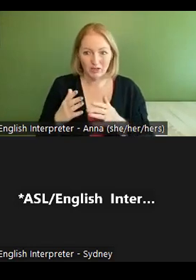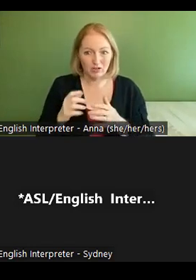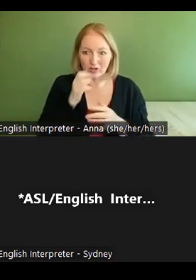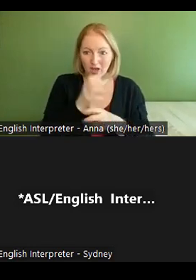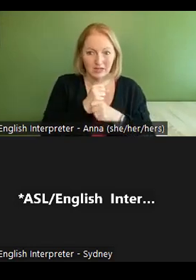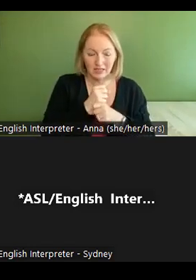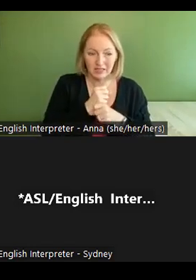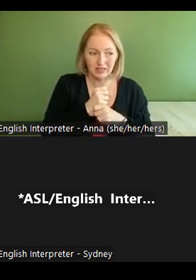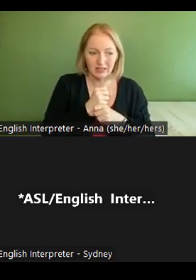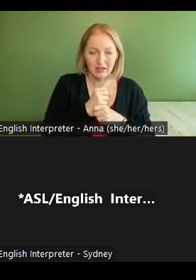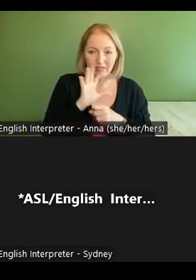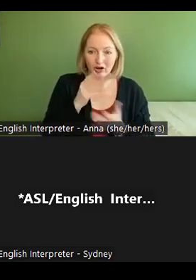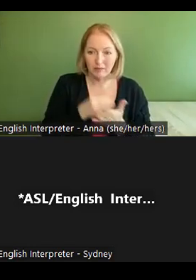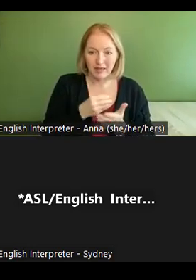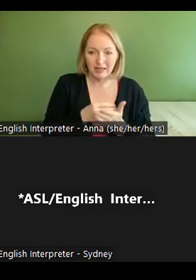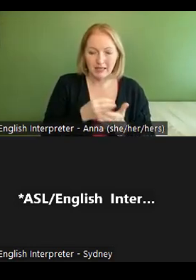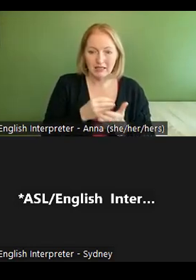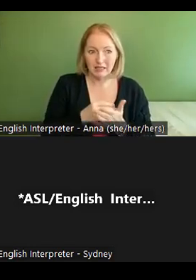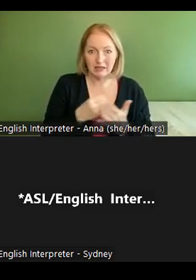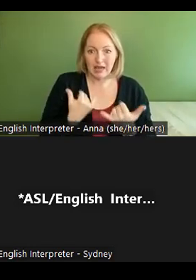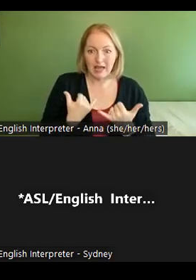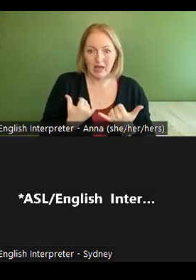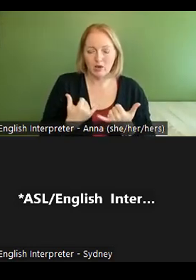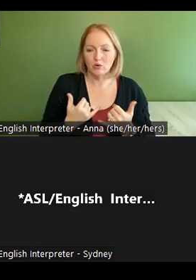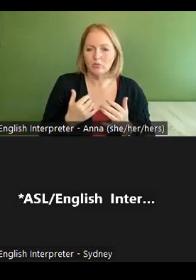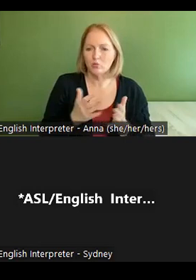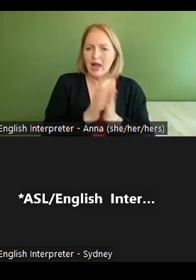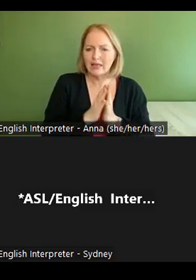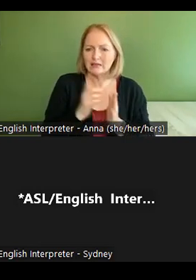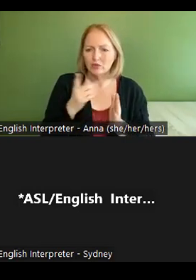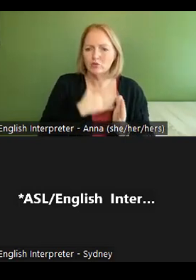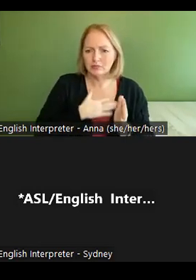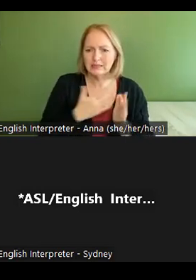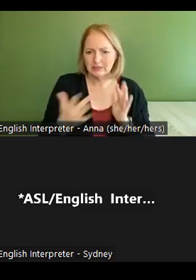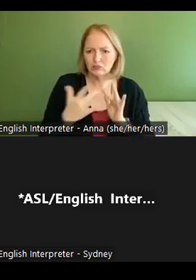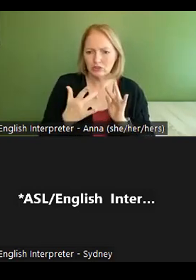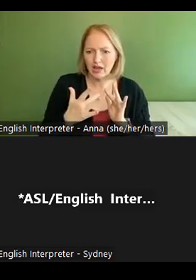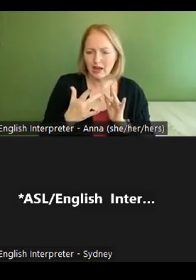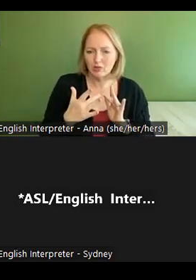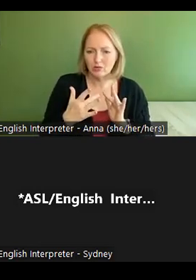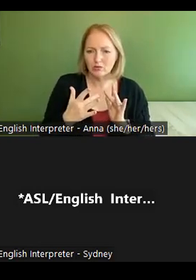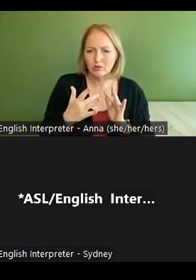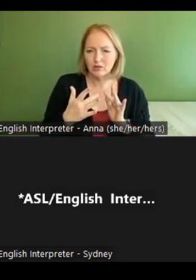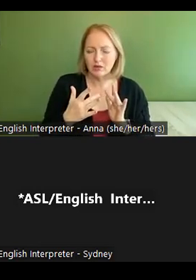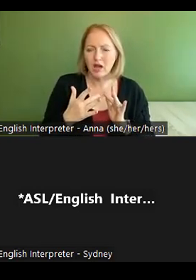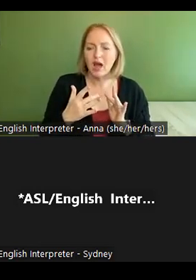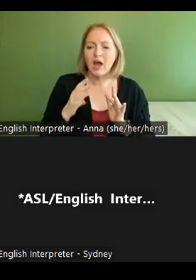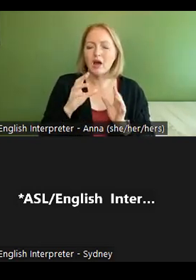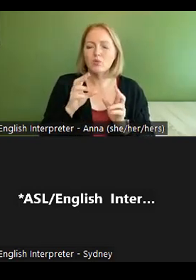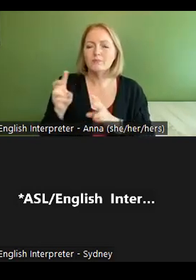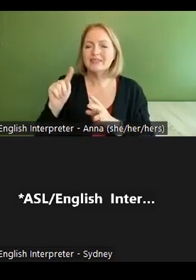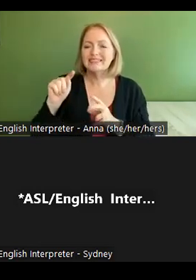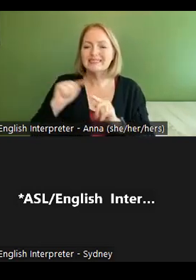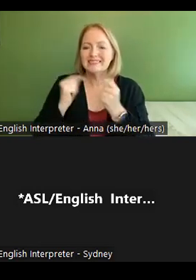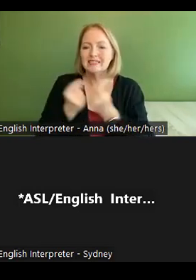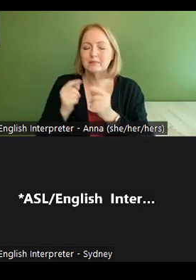not receive their funding up to now, we're asking for you to please reach out. I'll have the team put an email in